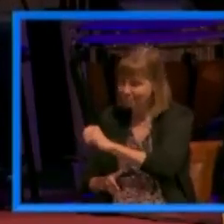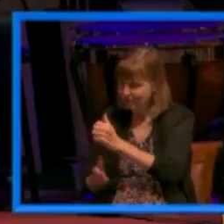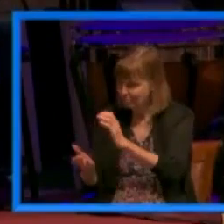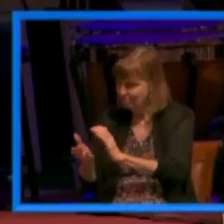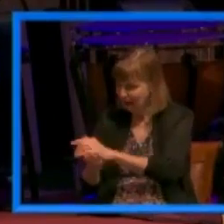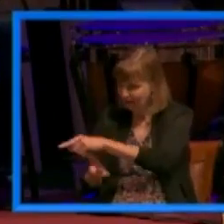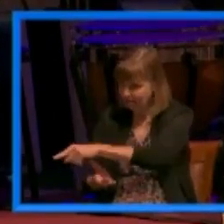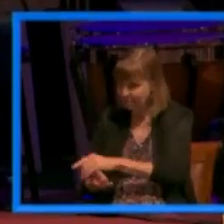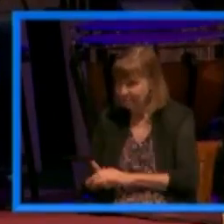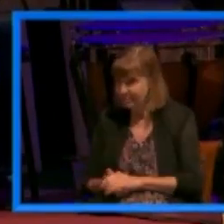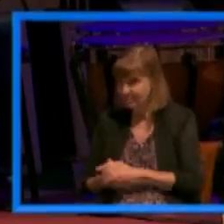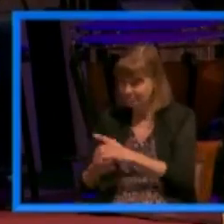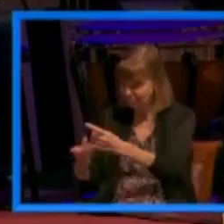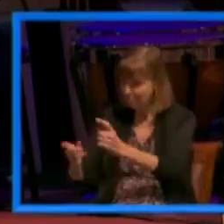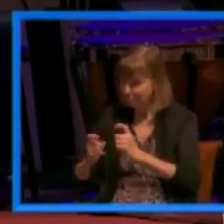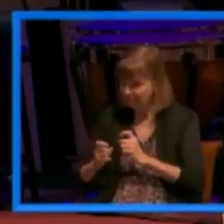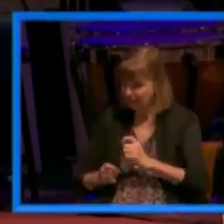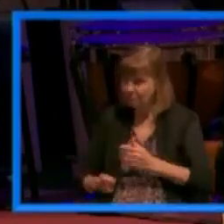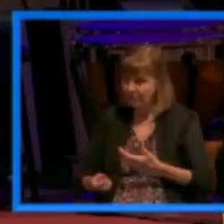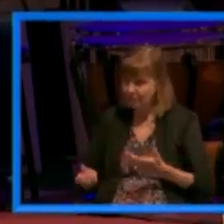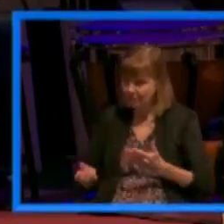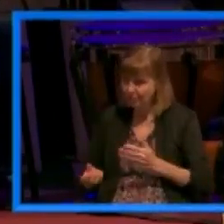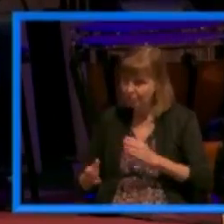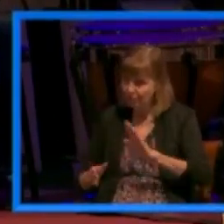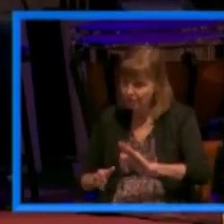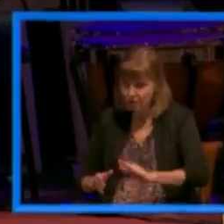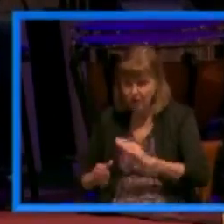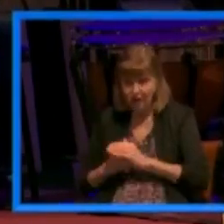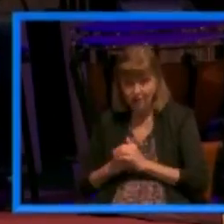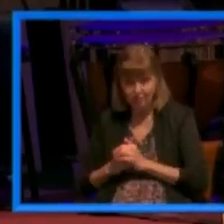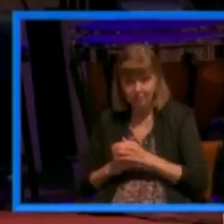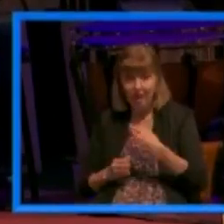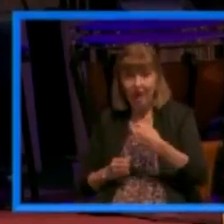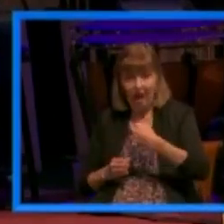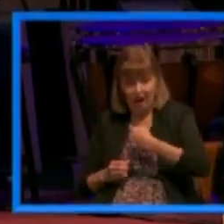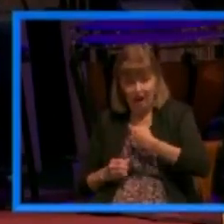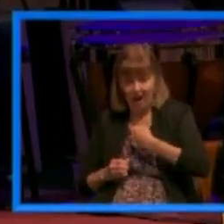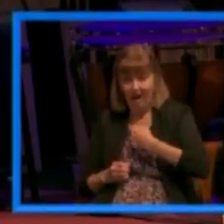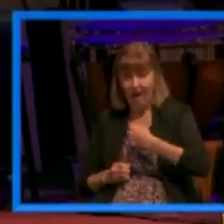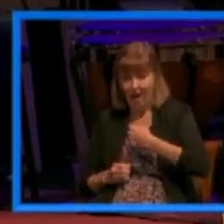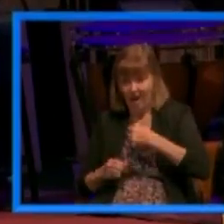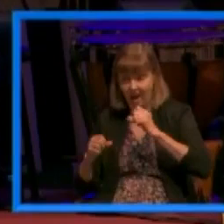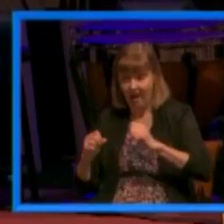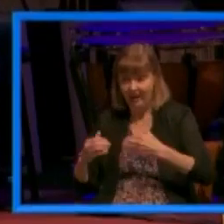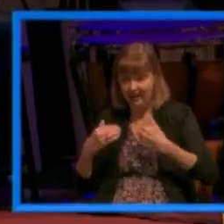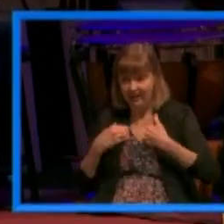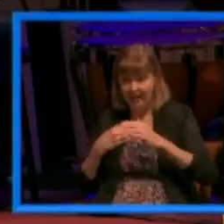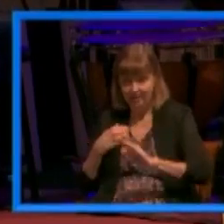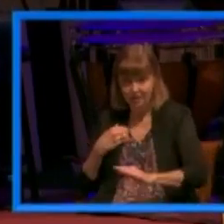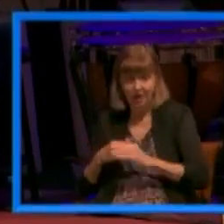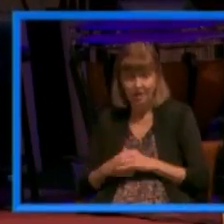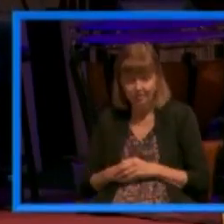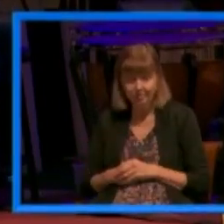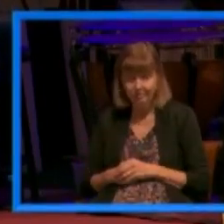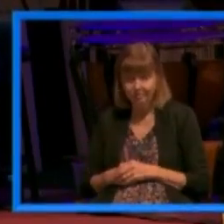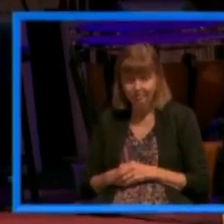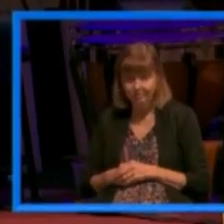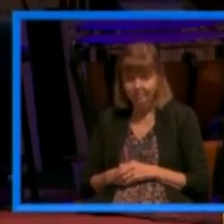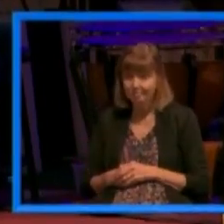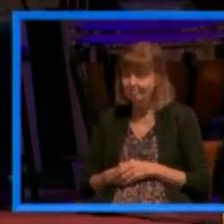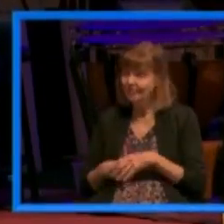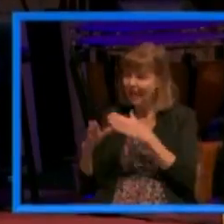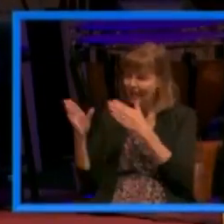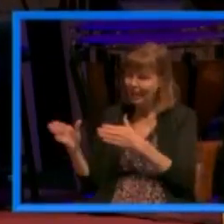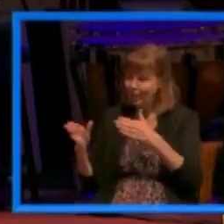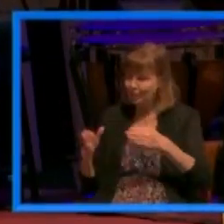want. Notice the words that she says in verse 2, that I may obtain a child. Now this is the pattern of